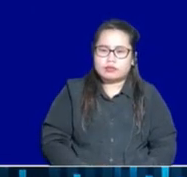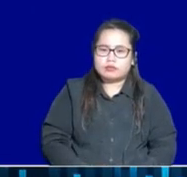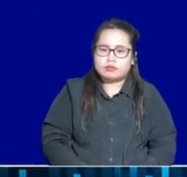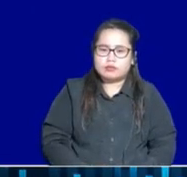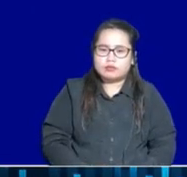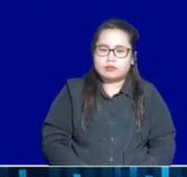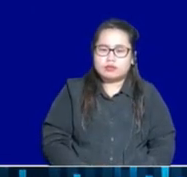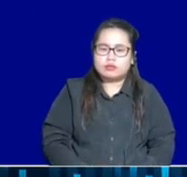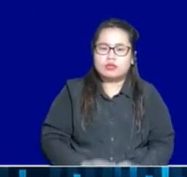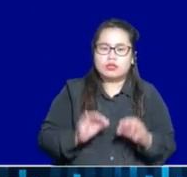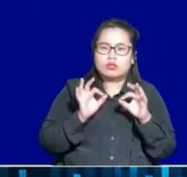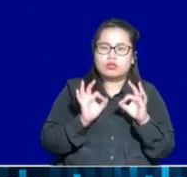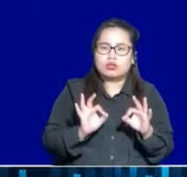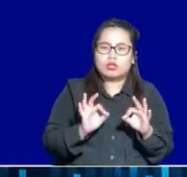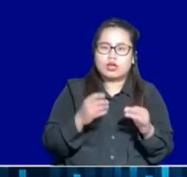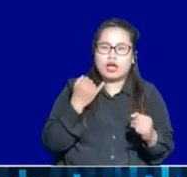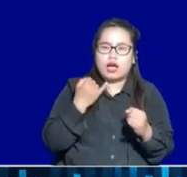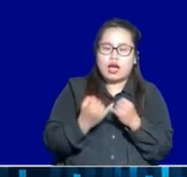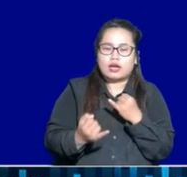world.